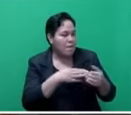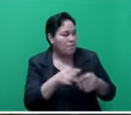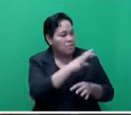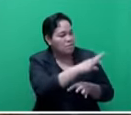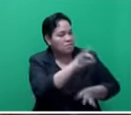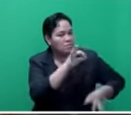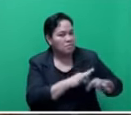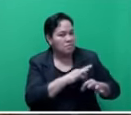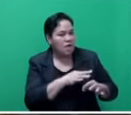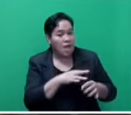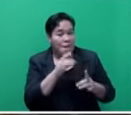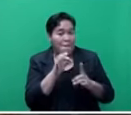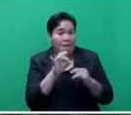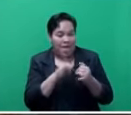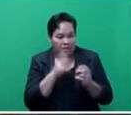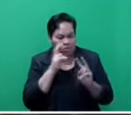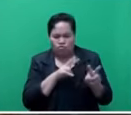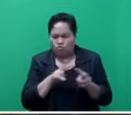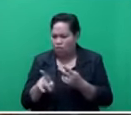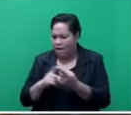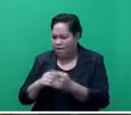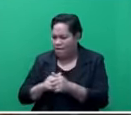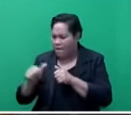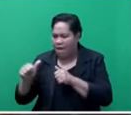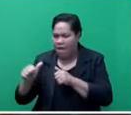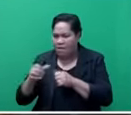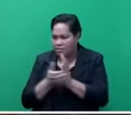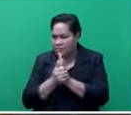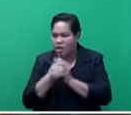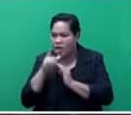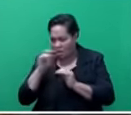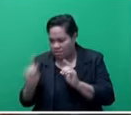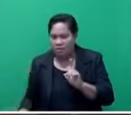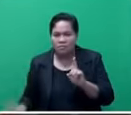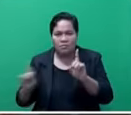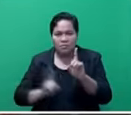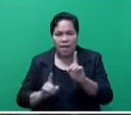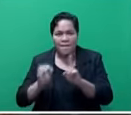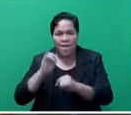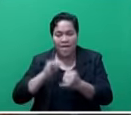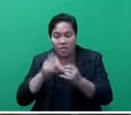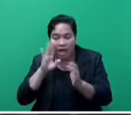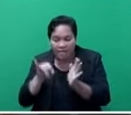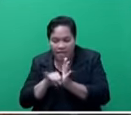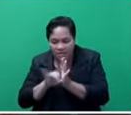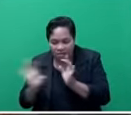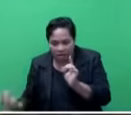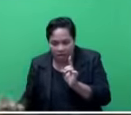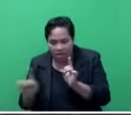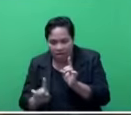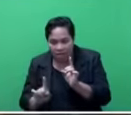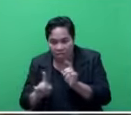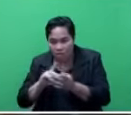have a permanent secretary, you look around, who is the person with the best potential to become the next permanent secretary? You identify them, high potential, then you have